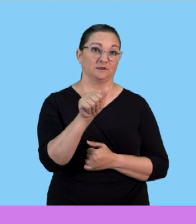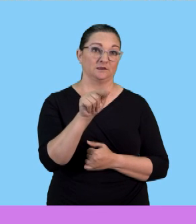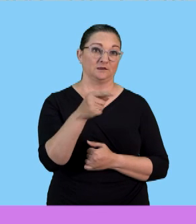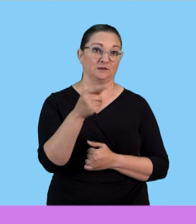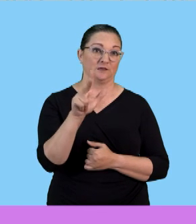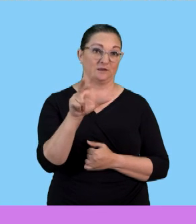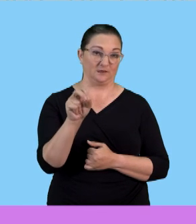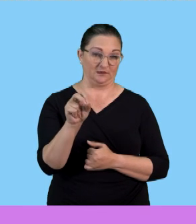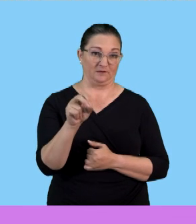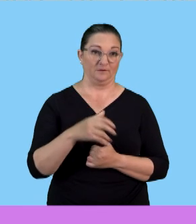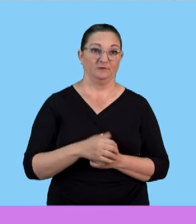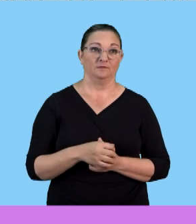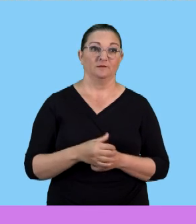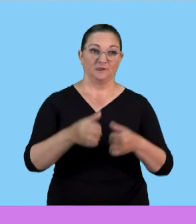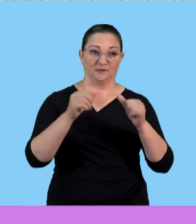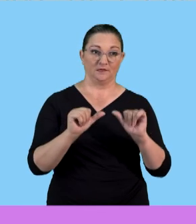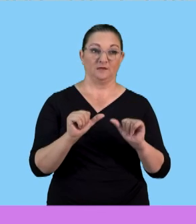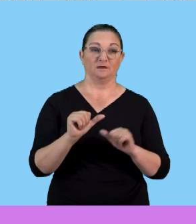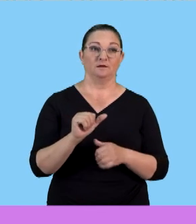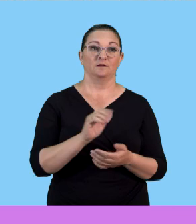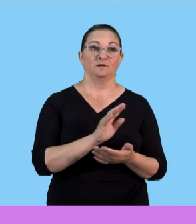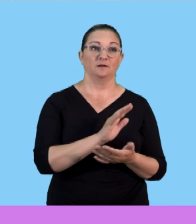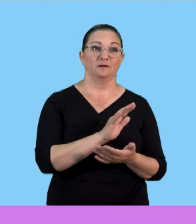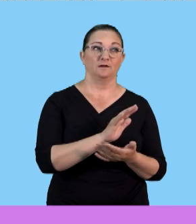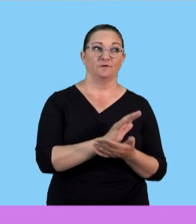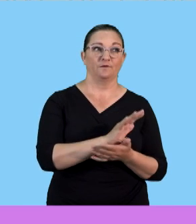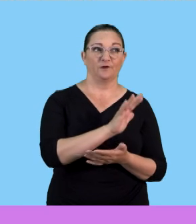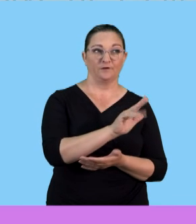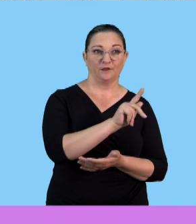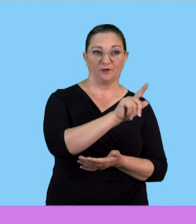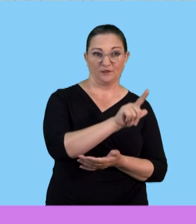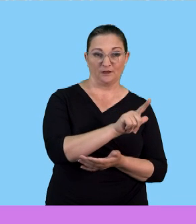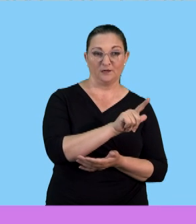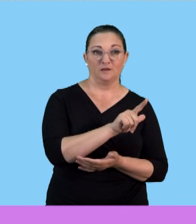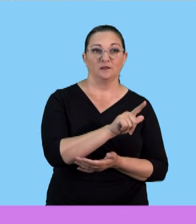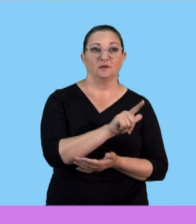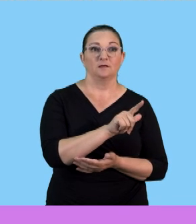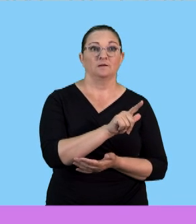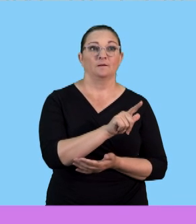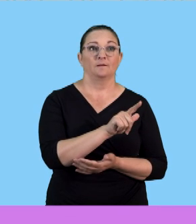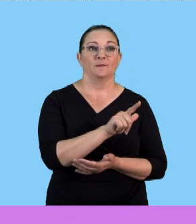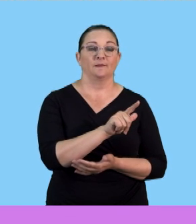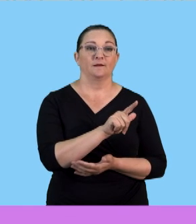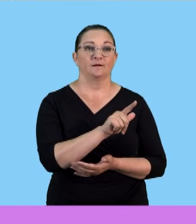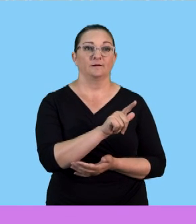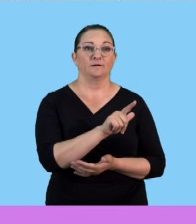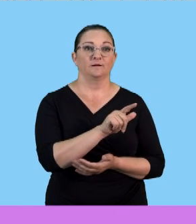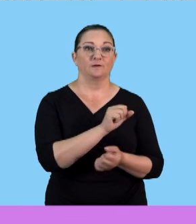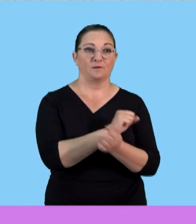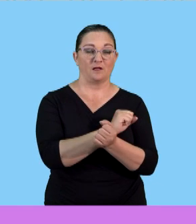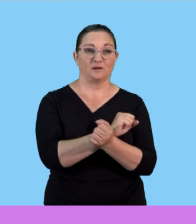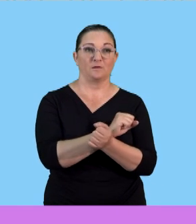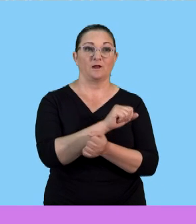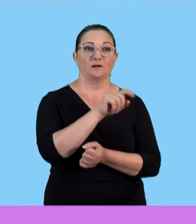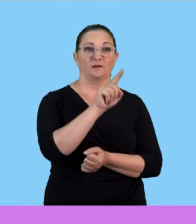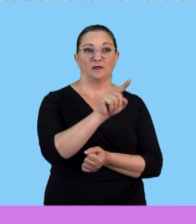316 rand 80 cents. Then the third block, taking only what we needed on the third block, it was 15. So we